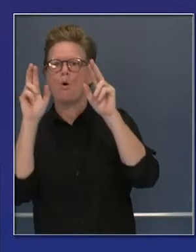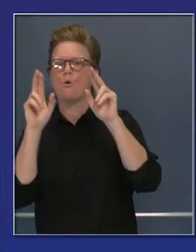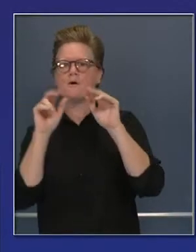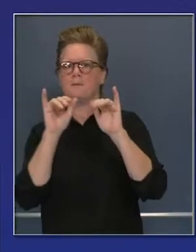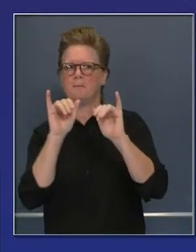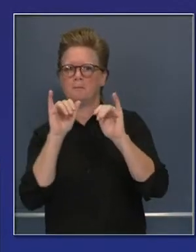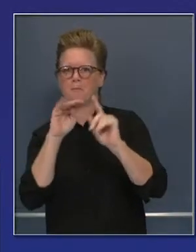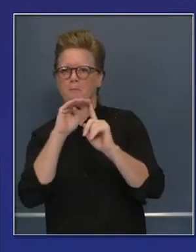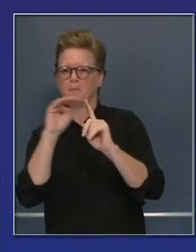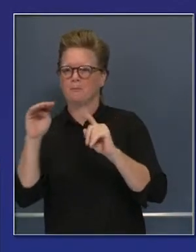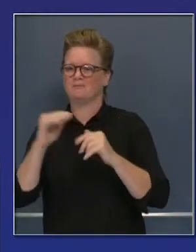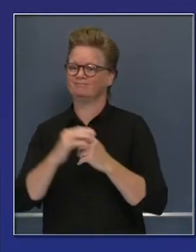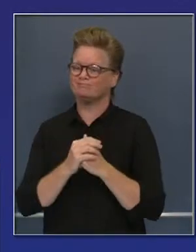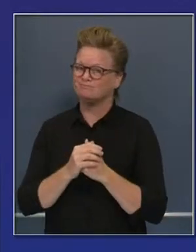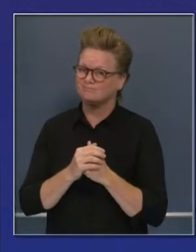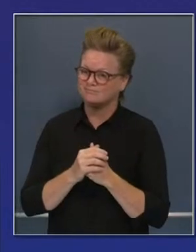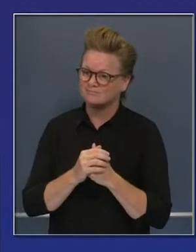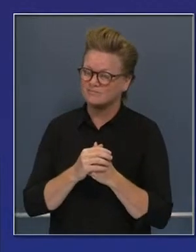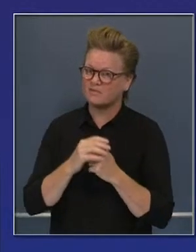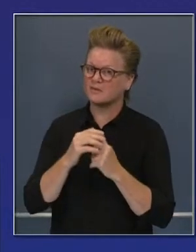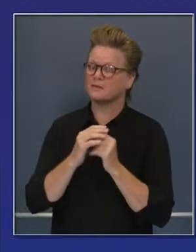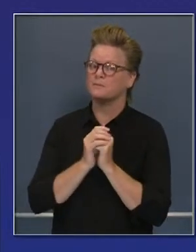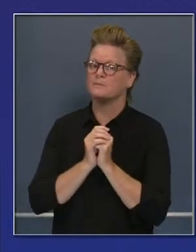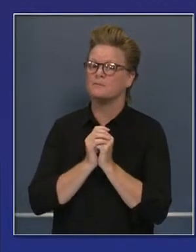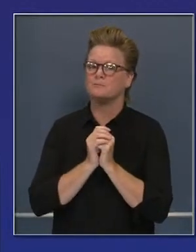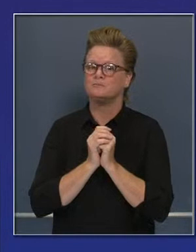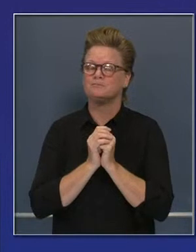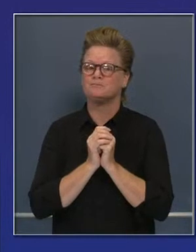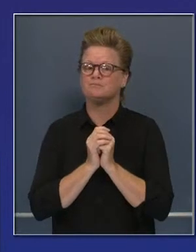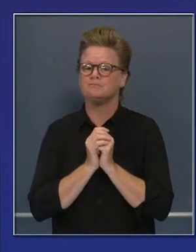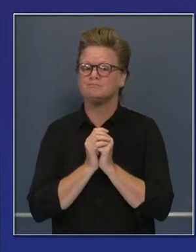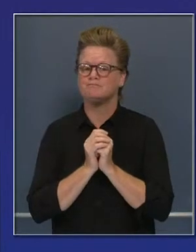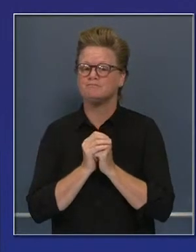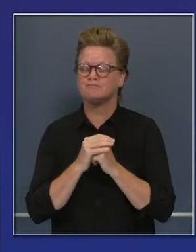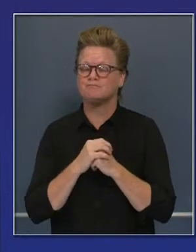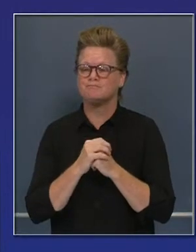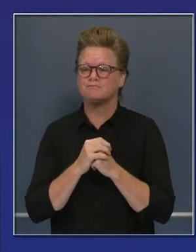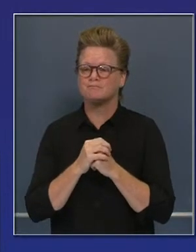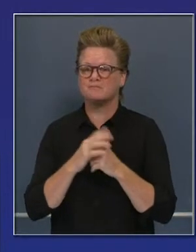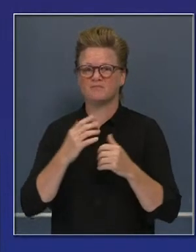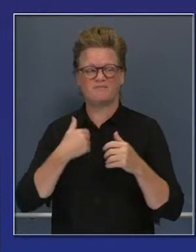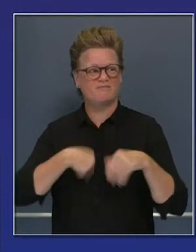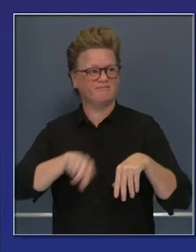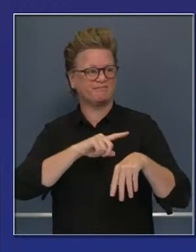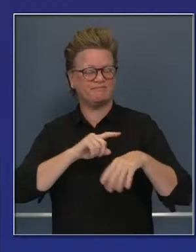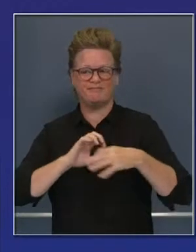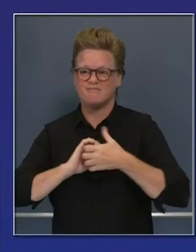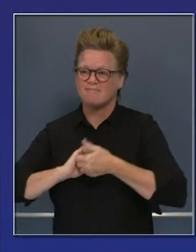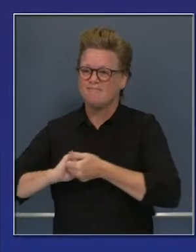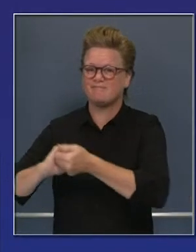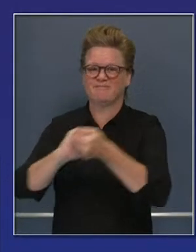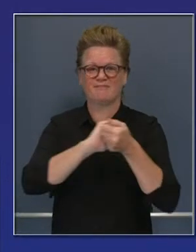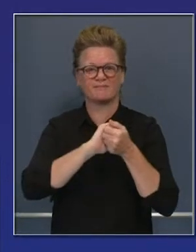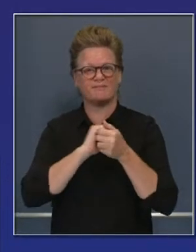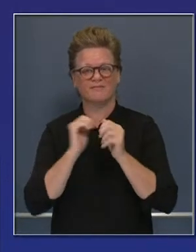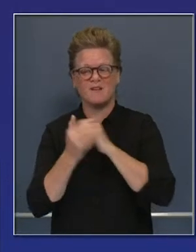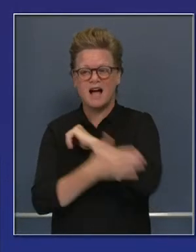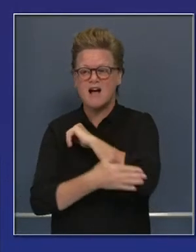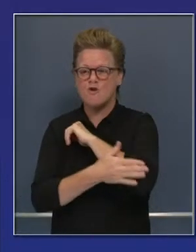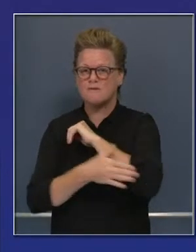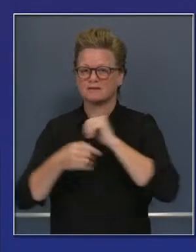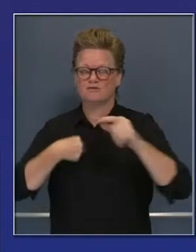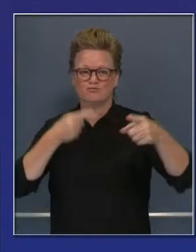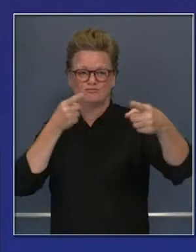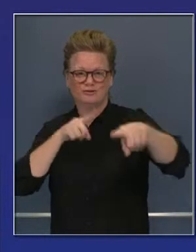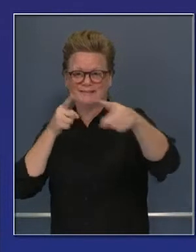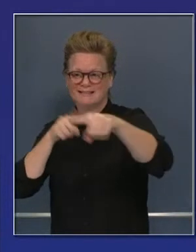the line in terms of the approach we laid out in partnership with counties up and down the state. This partnership continues.